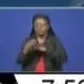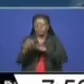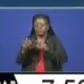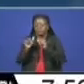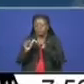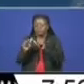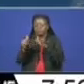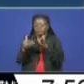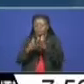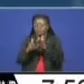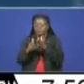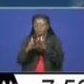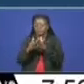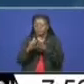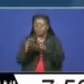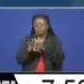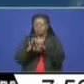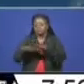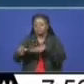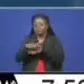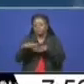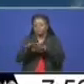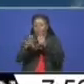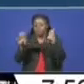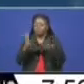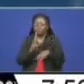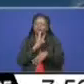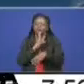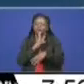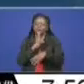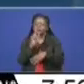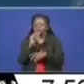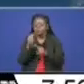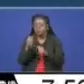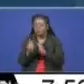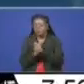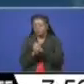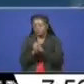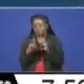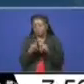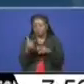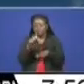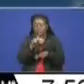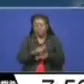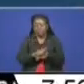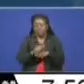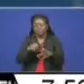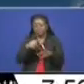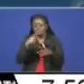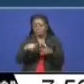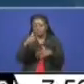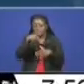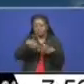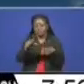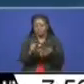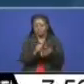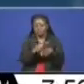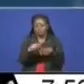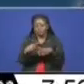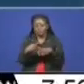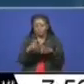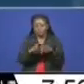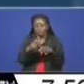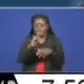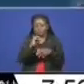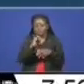open waters of the Atlantic. No threat to landmass at all. And then we have in the Gulf of Mexico, Olga also formed this